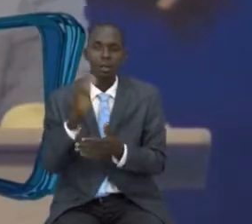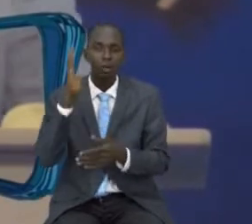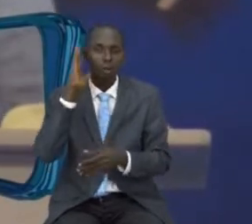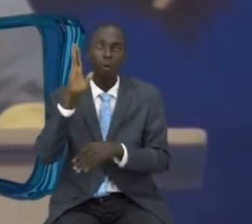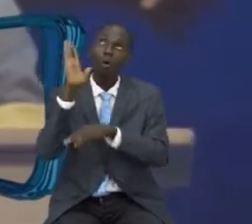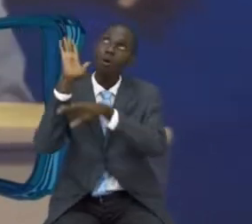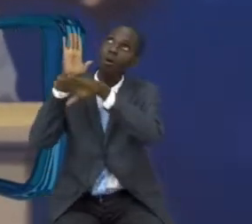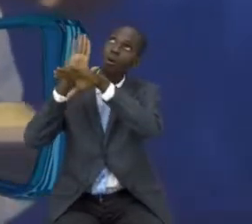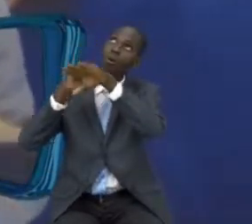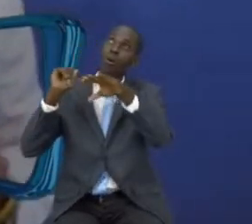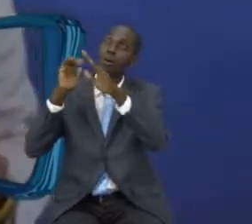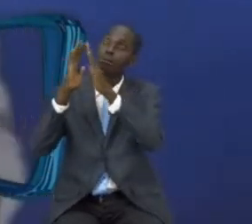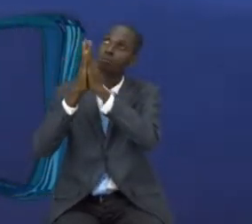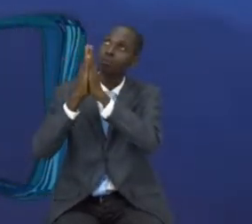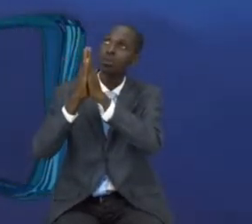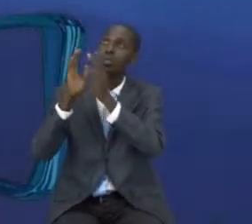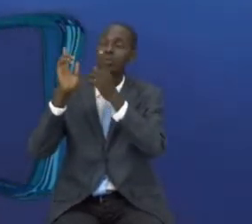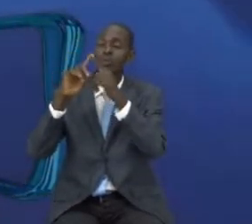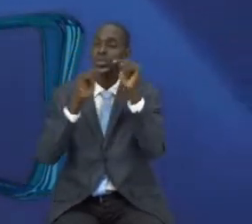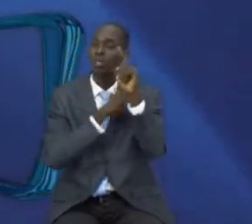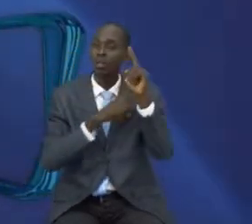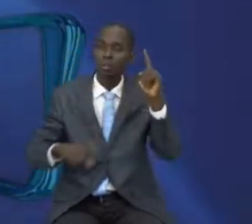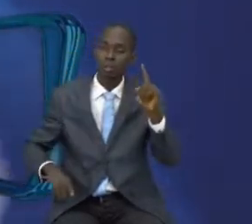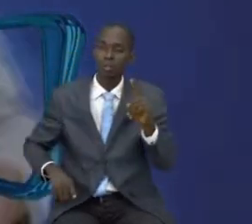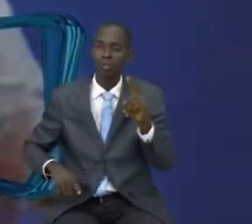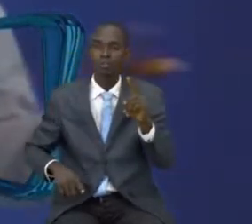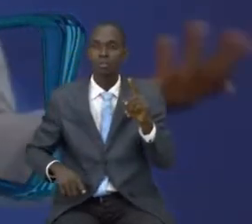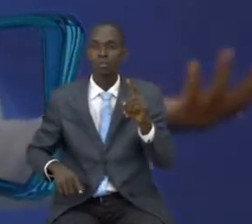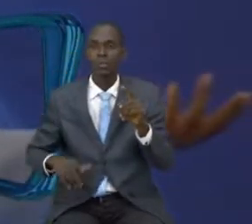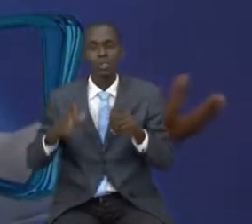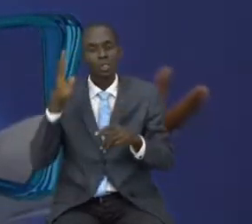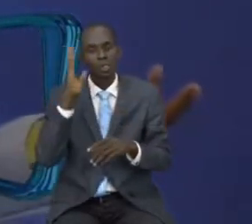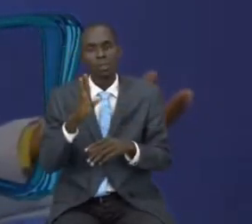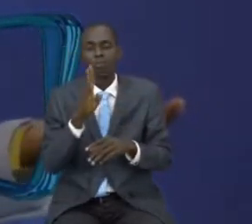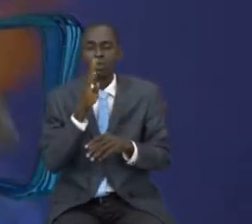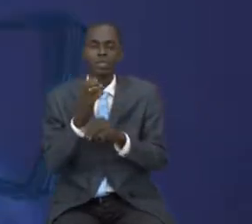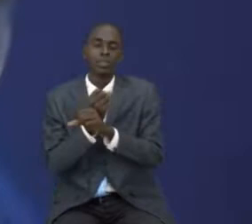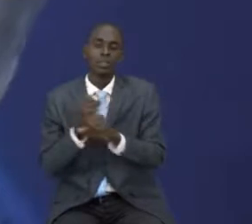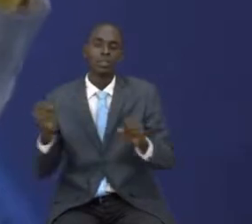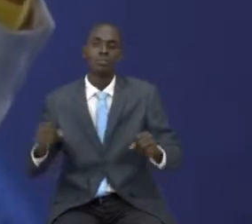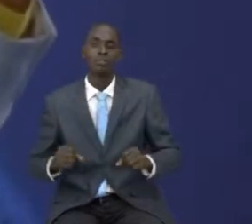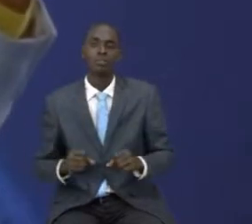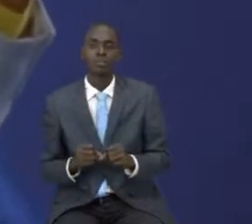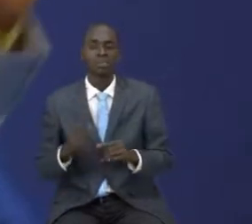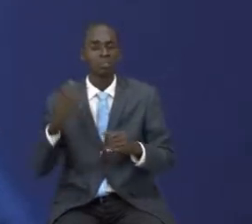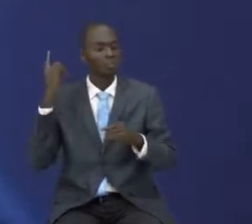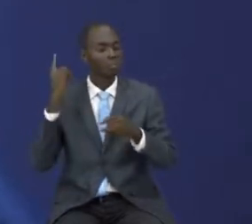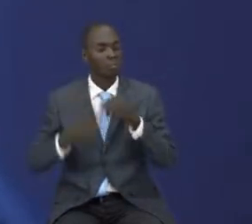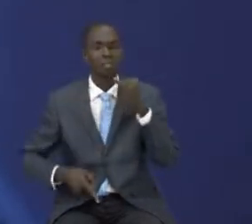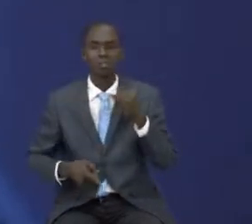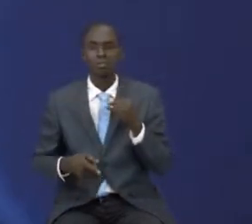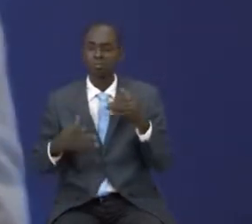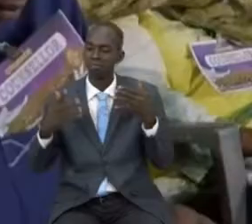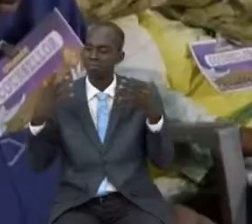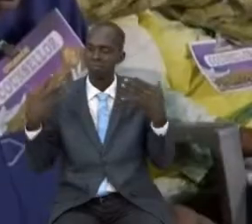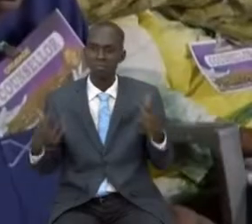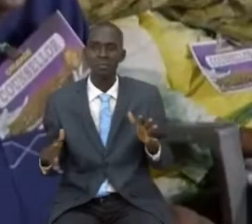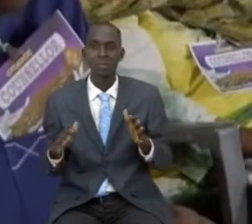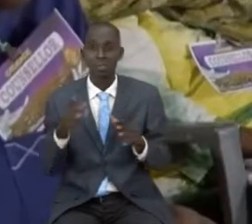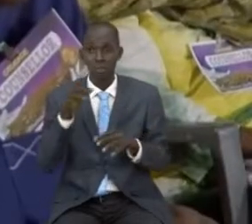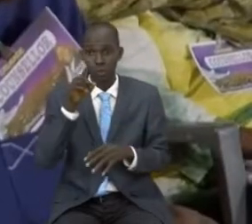call on the name of the Lord shall be saved. Final. You